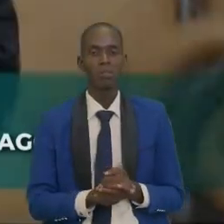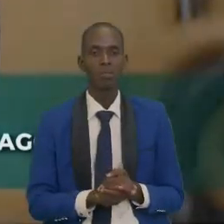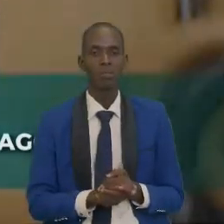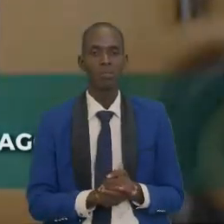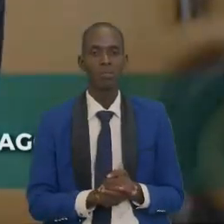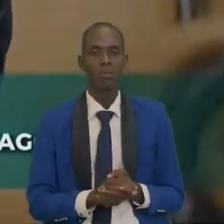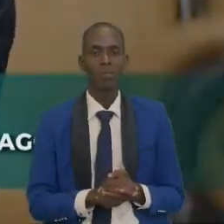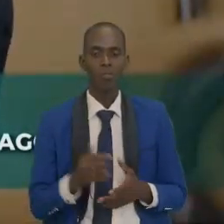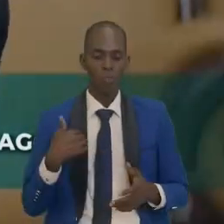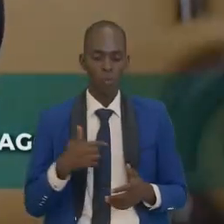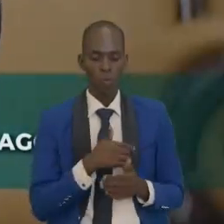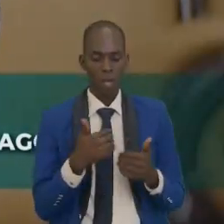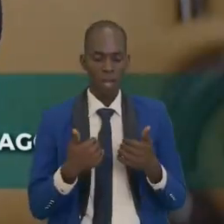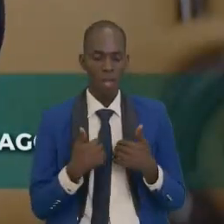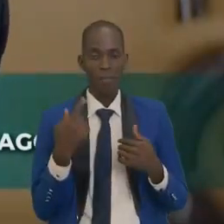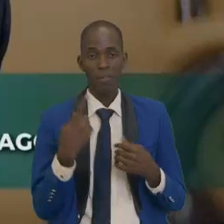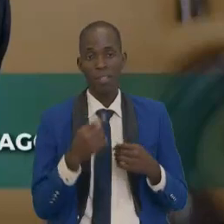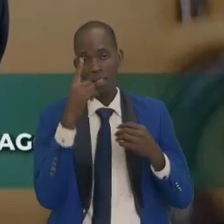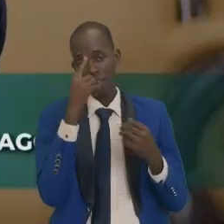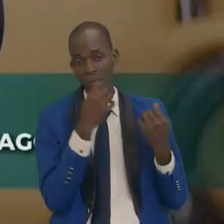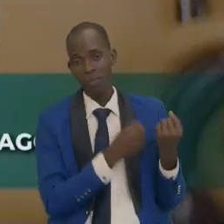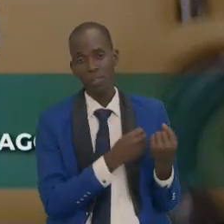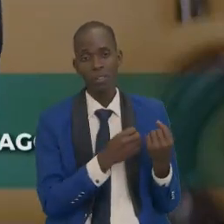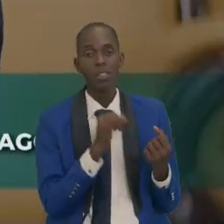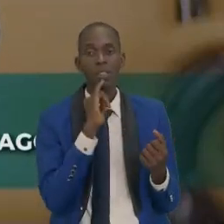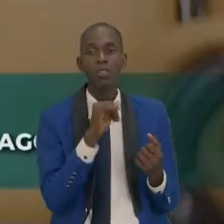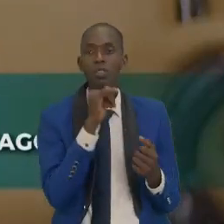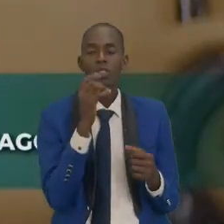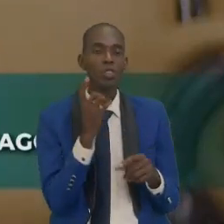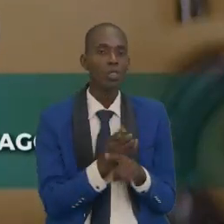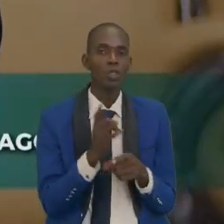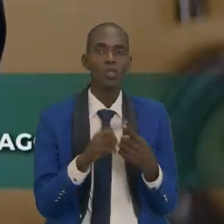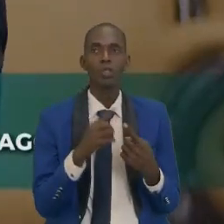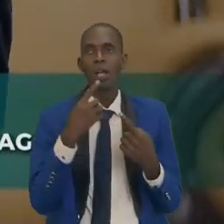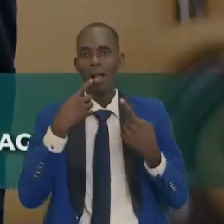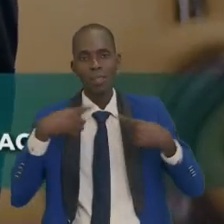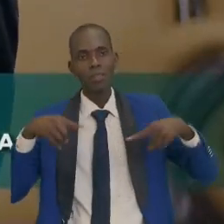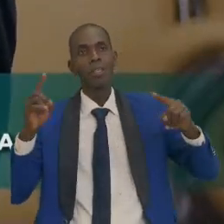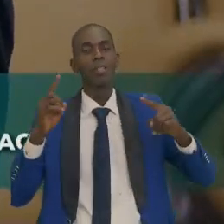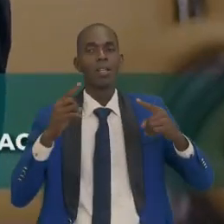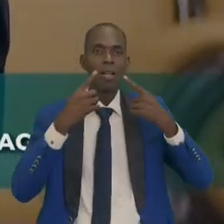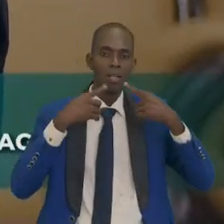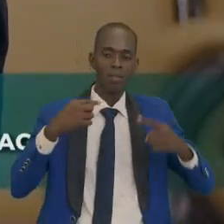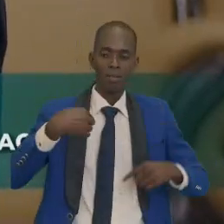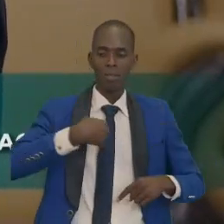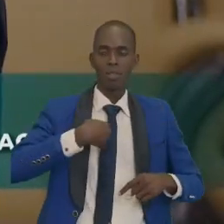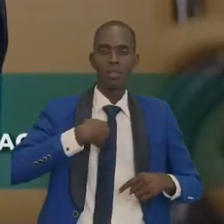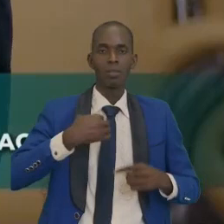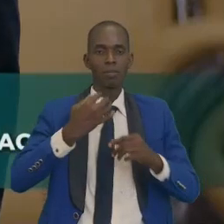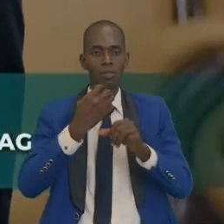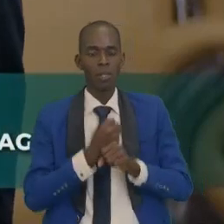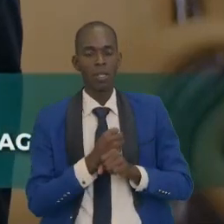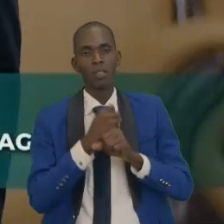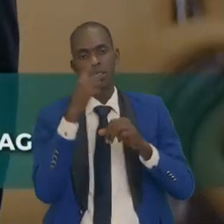we have the faith it's not just true testify I have peace